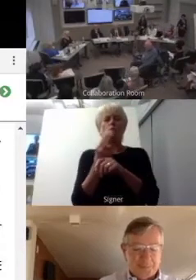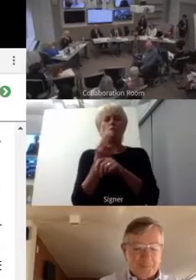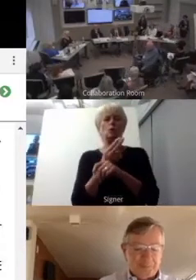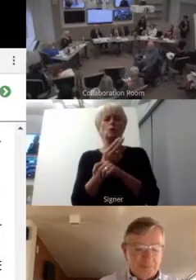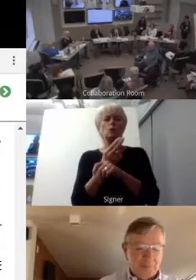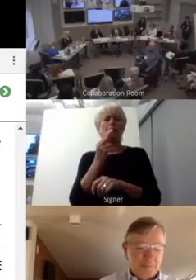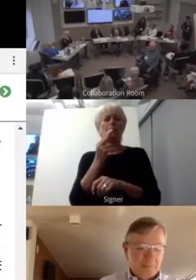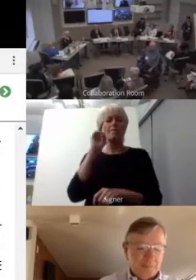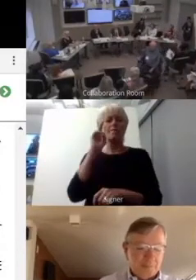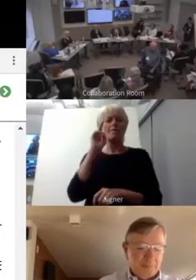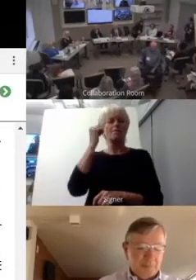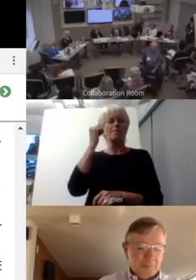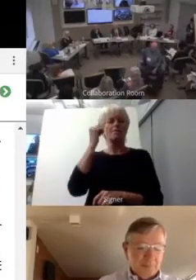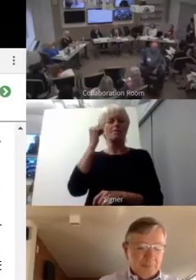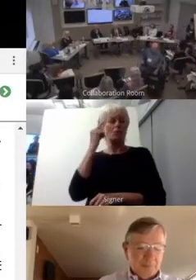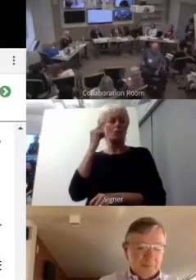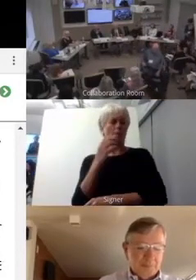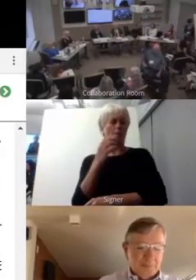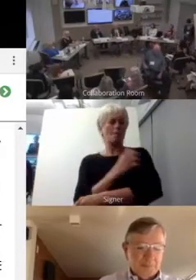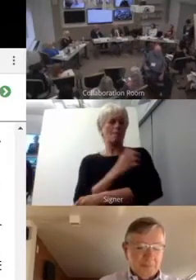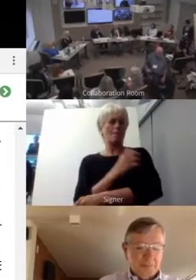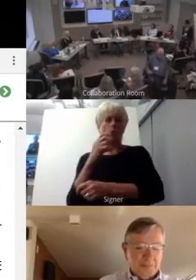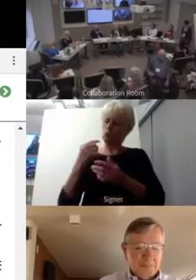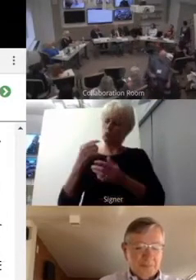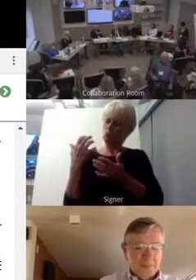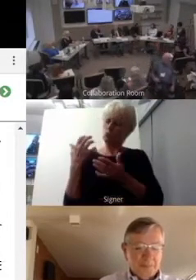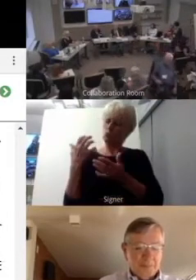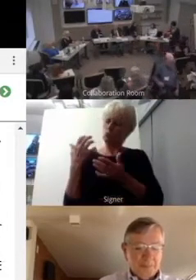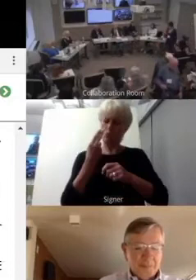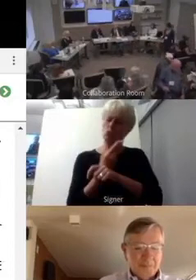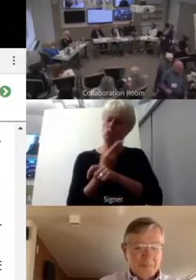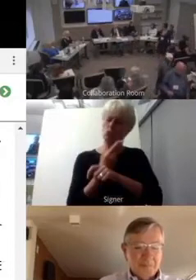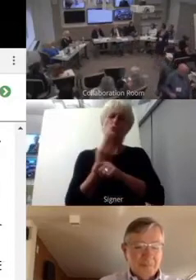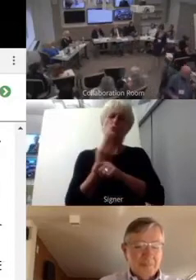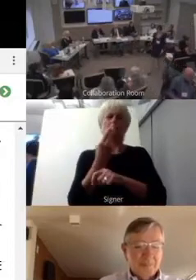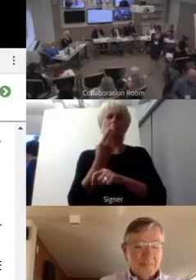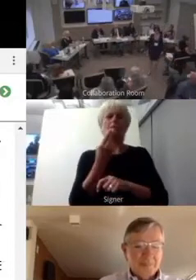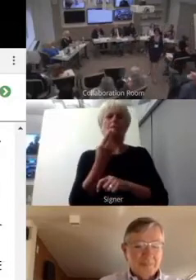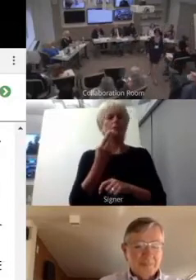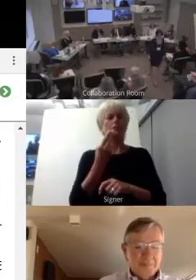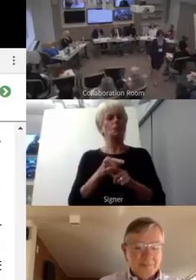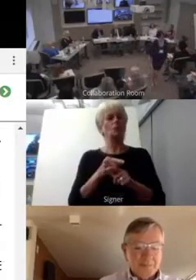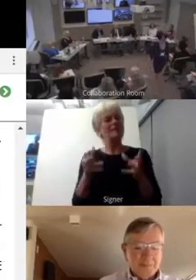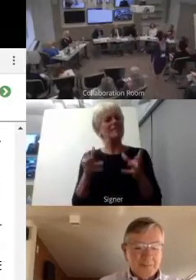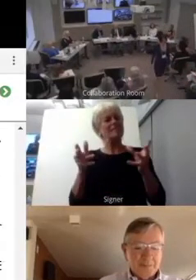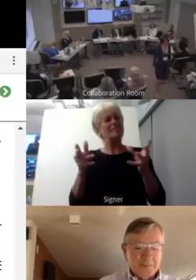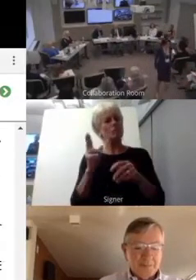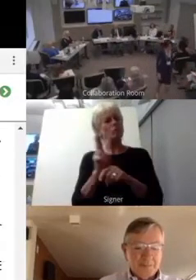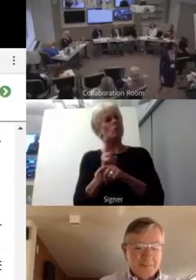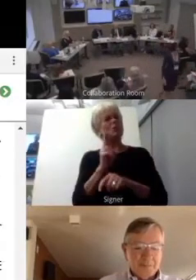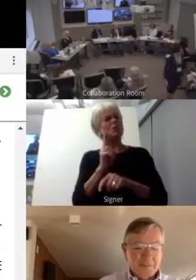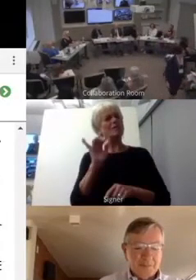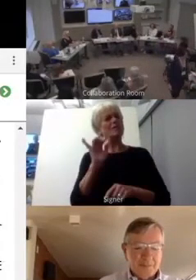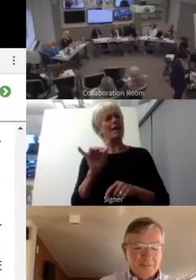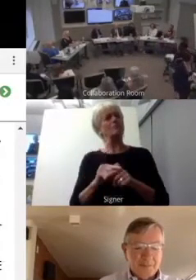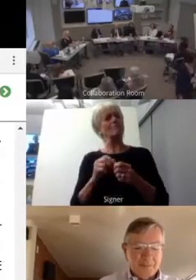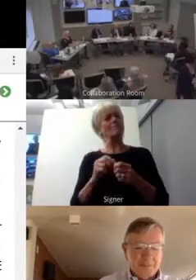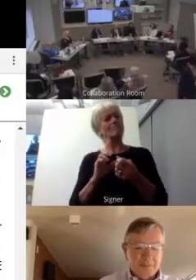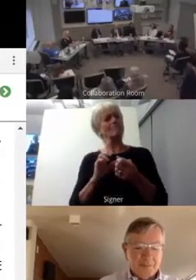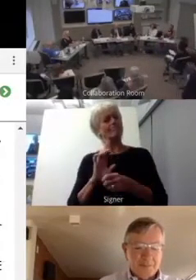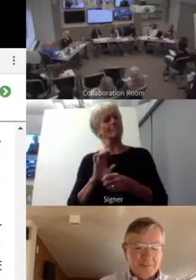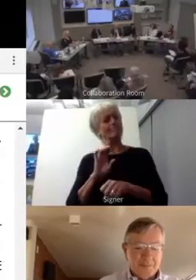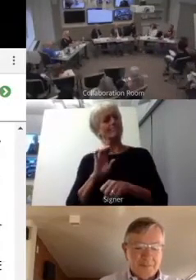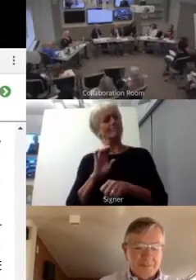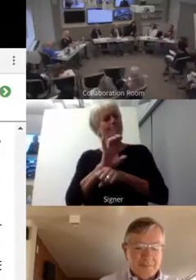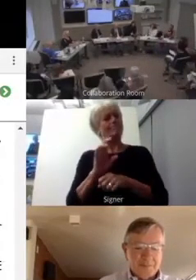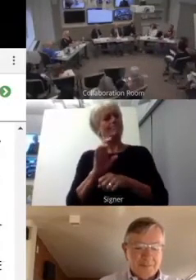and use to generate and leverage more accessibility. And Lucy is going to give you a fabulous